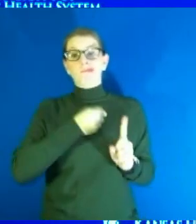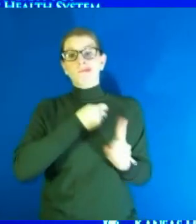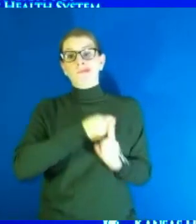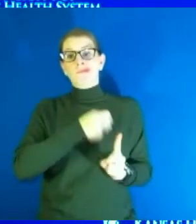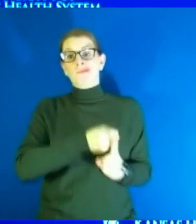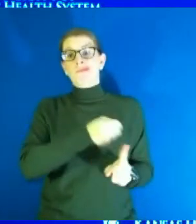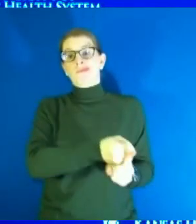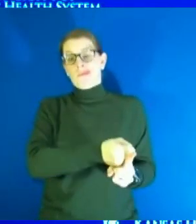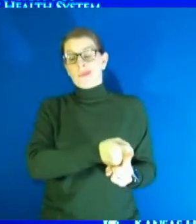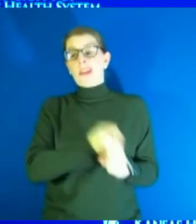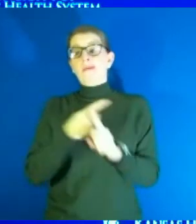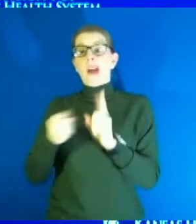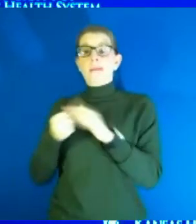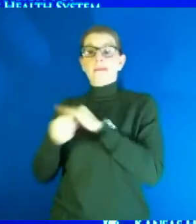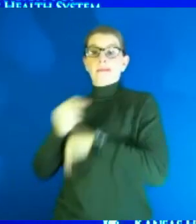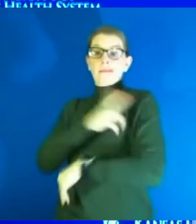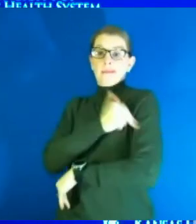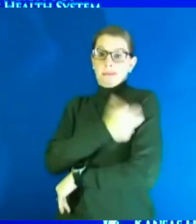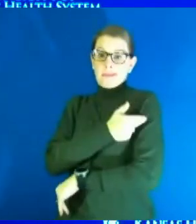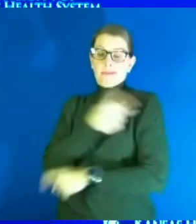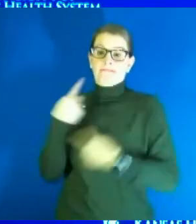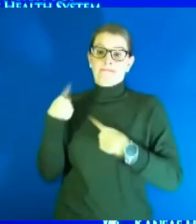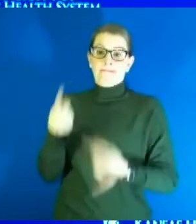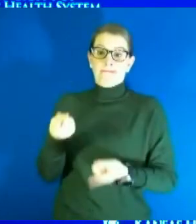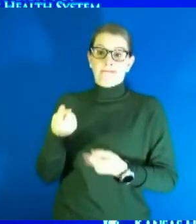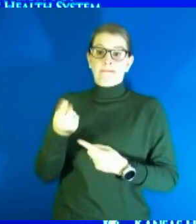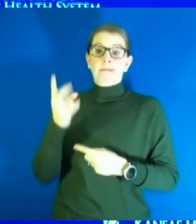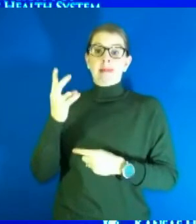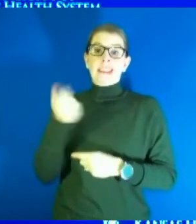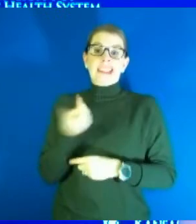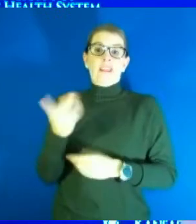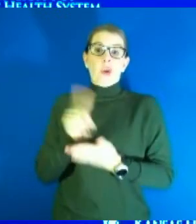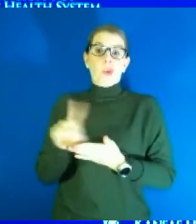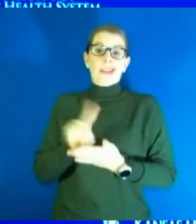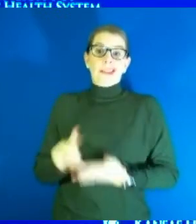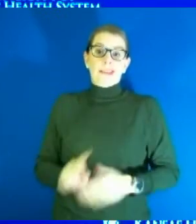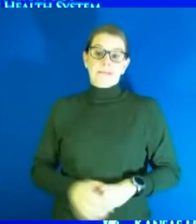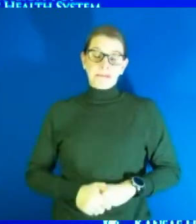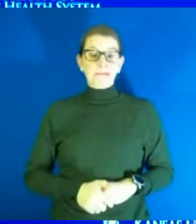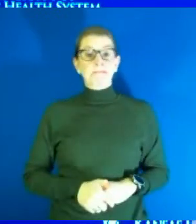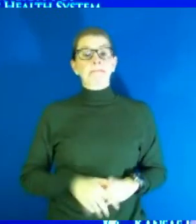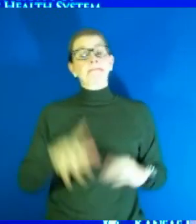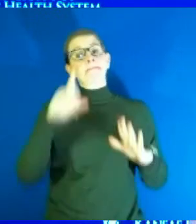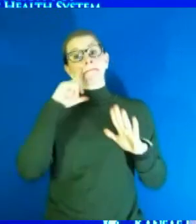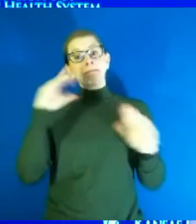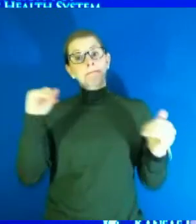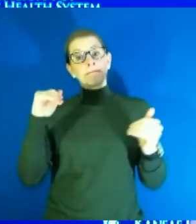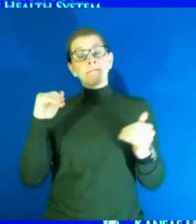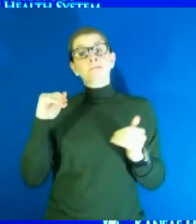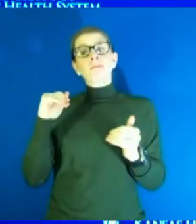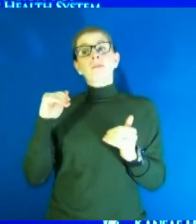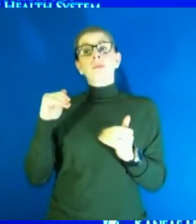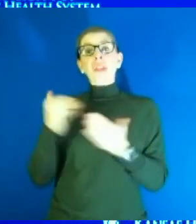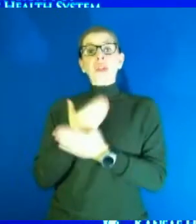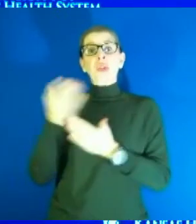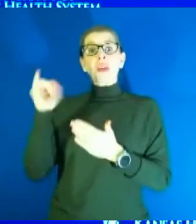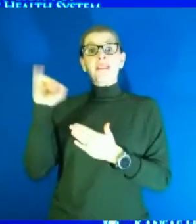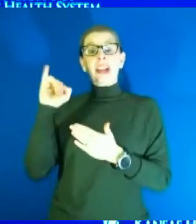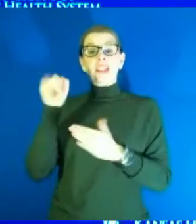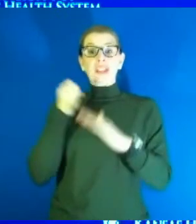of hospitalizations that we've been dealing with for the past several weeks. But hopefully, as we get less new infections in the